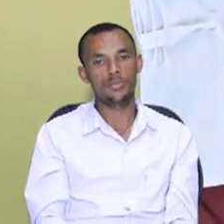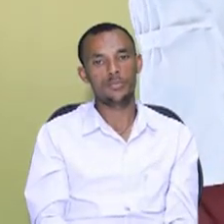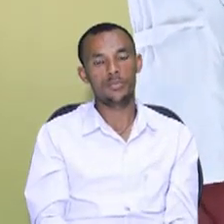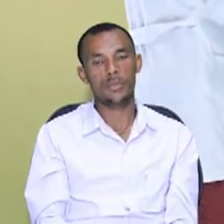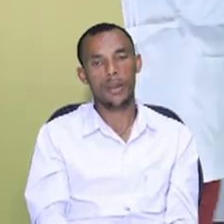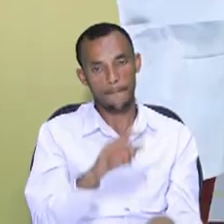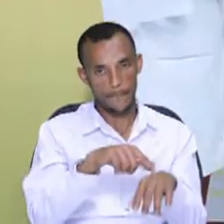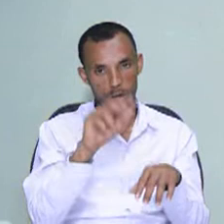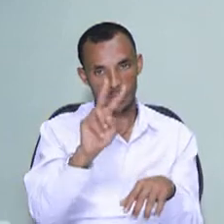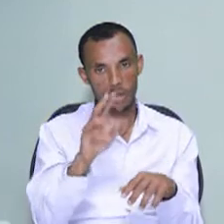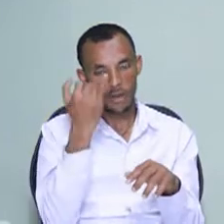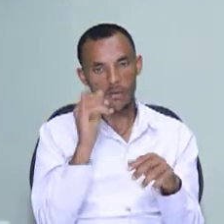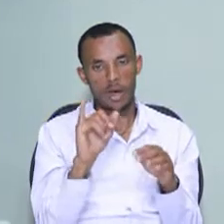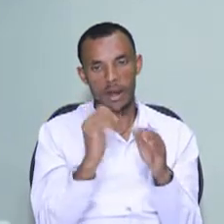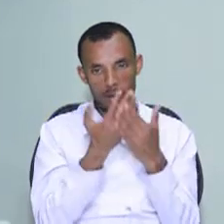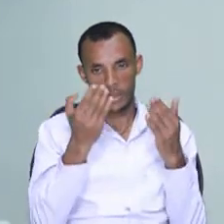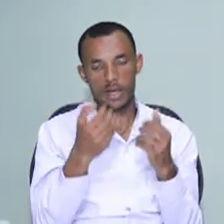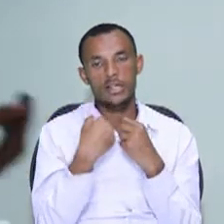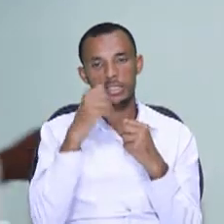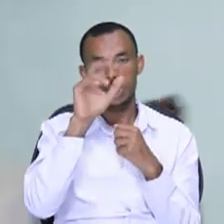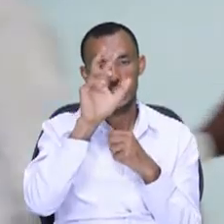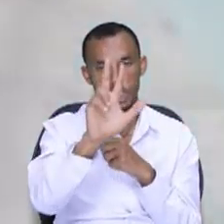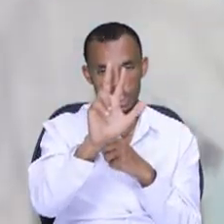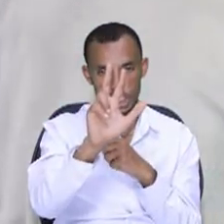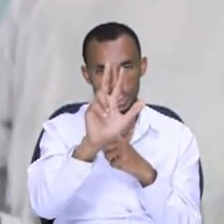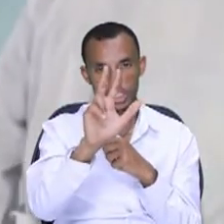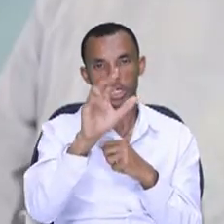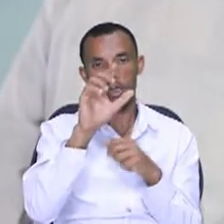Period 2. If an element has three shells,